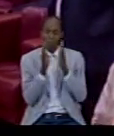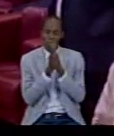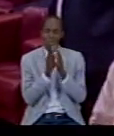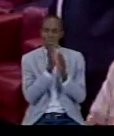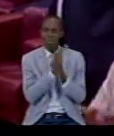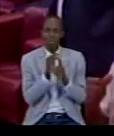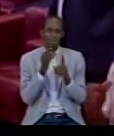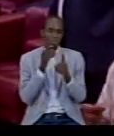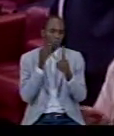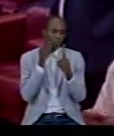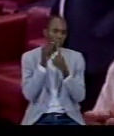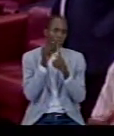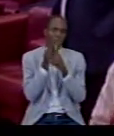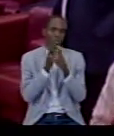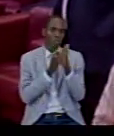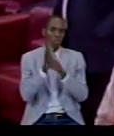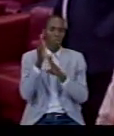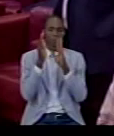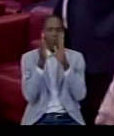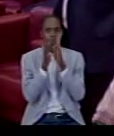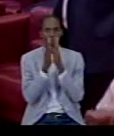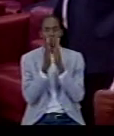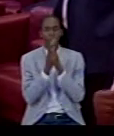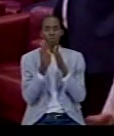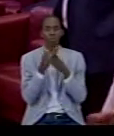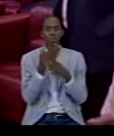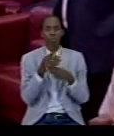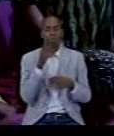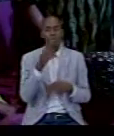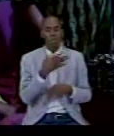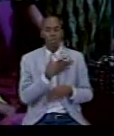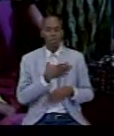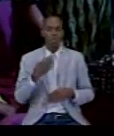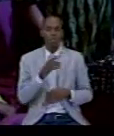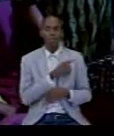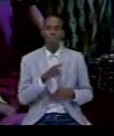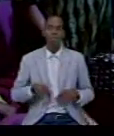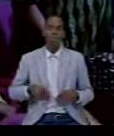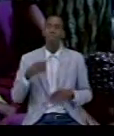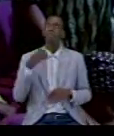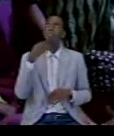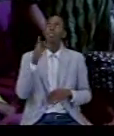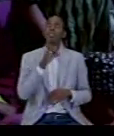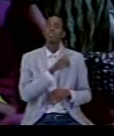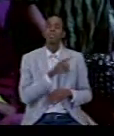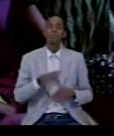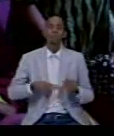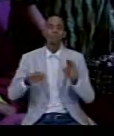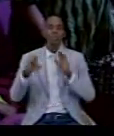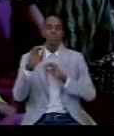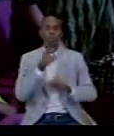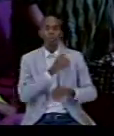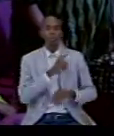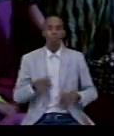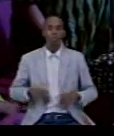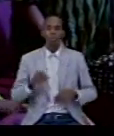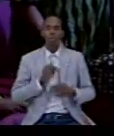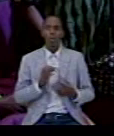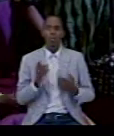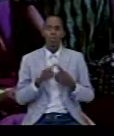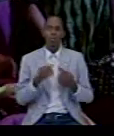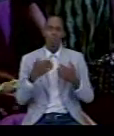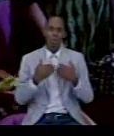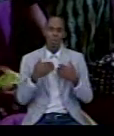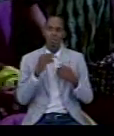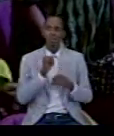A decisive prayer between you and the Lord, telling the Lord, oh Lord, I want to have that kind